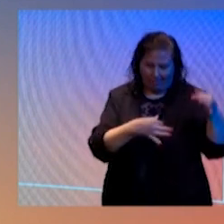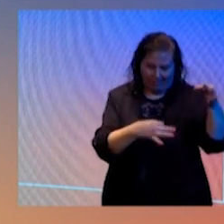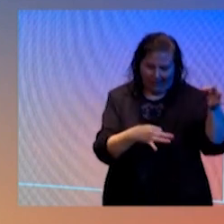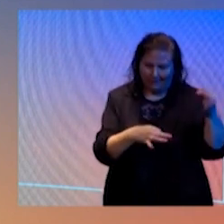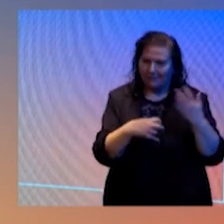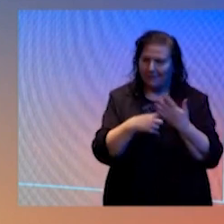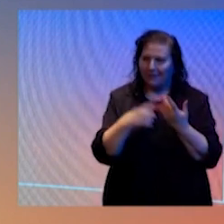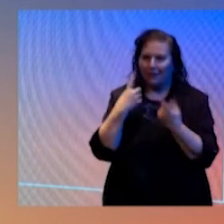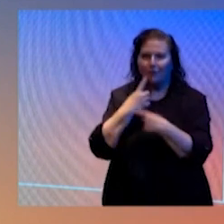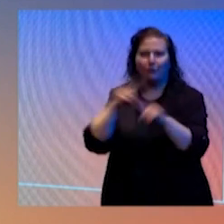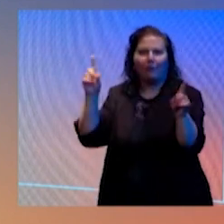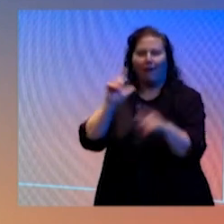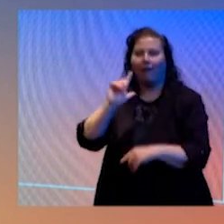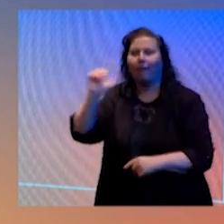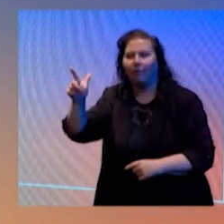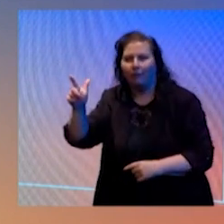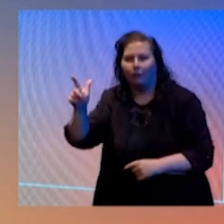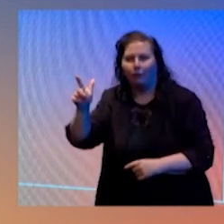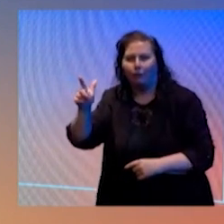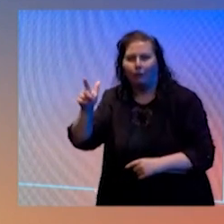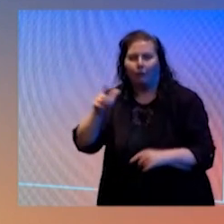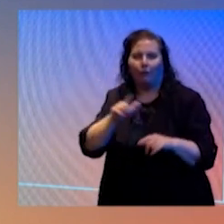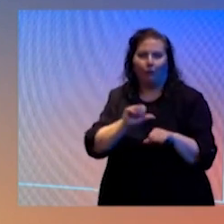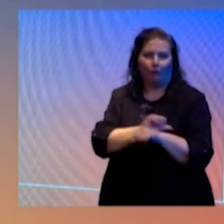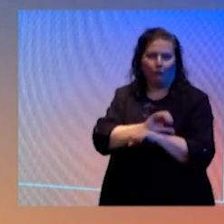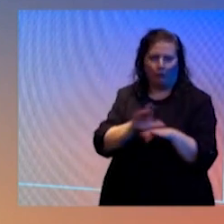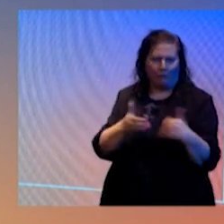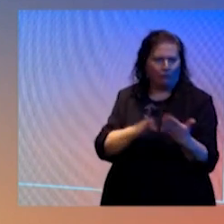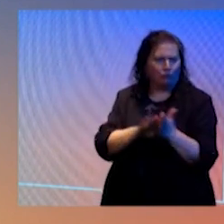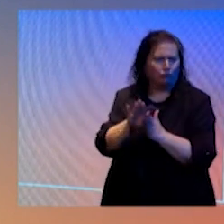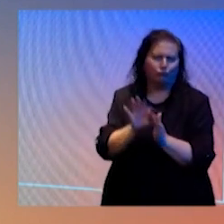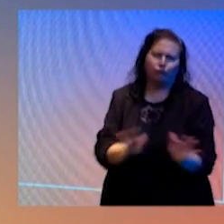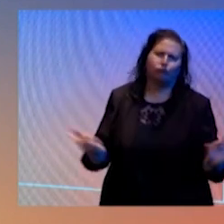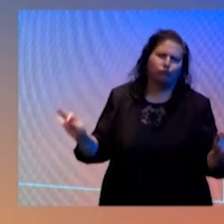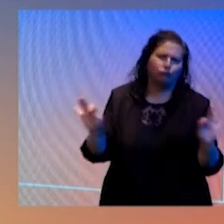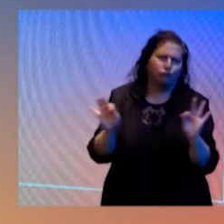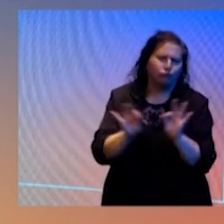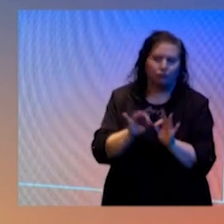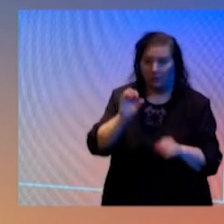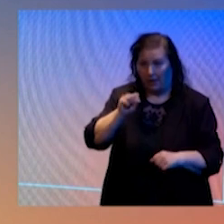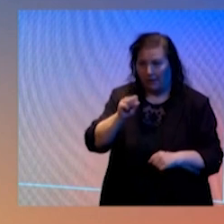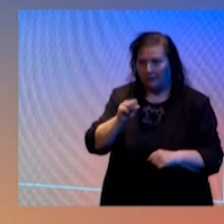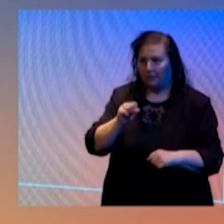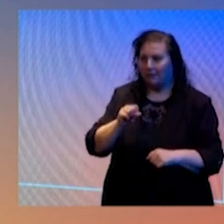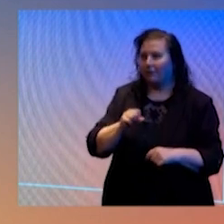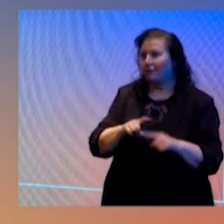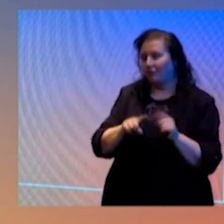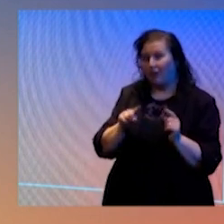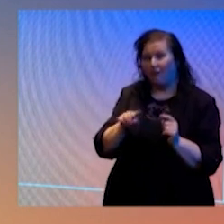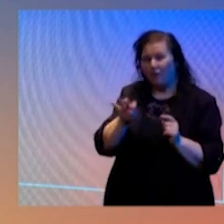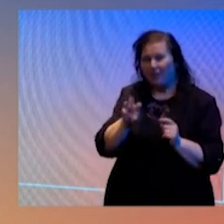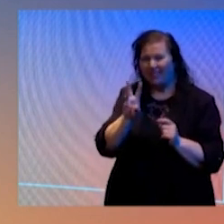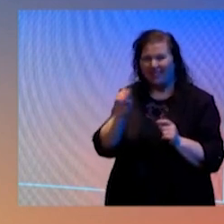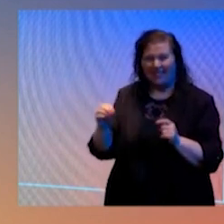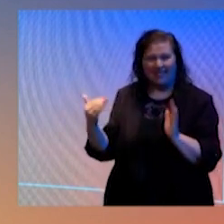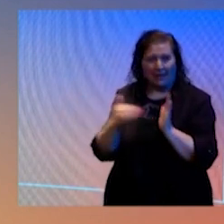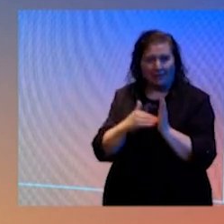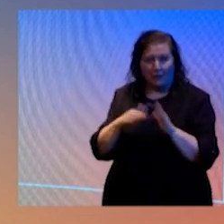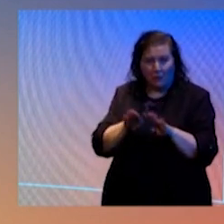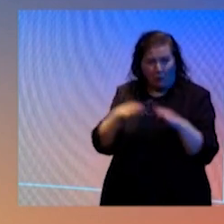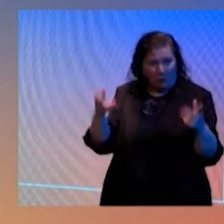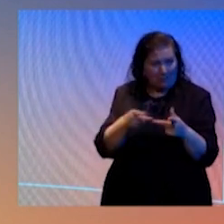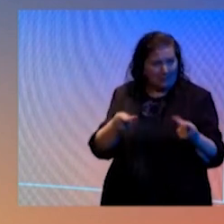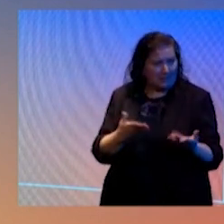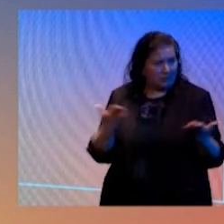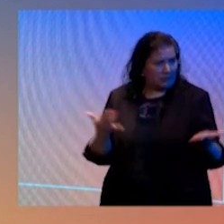and career. So workforce development is so important to all of us because I have 460,000 open jobs here in the state of New